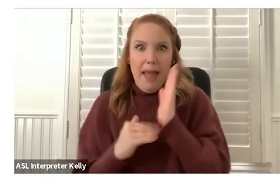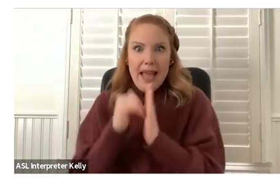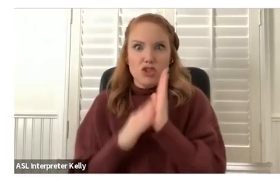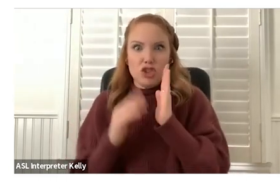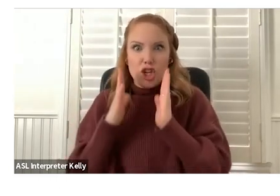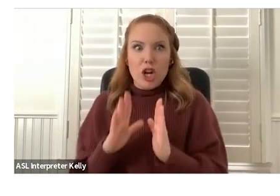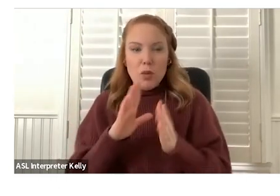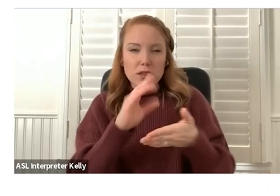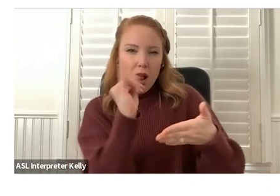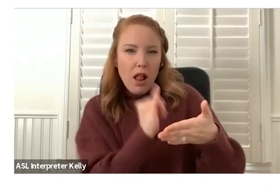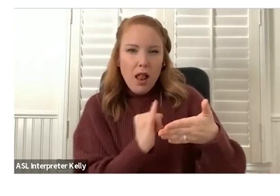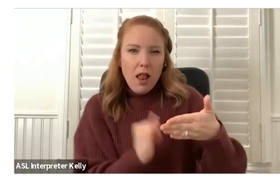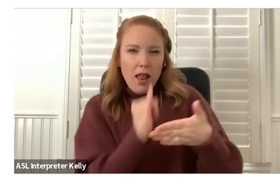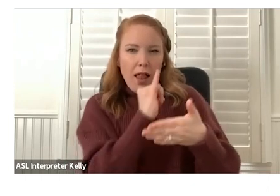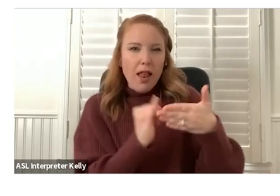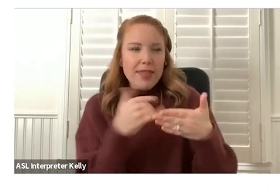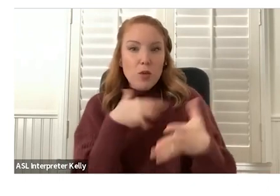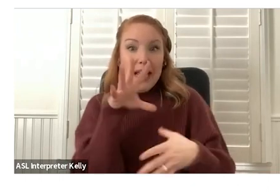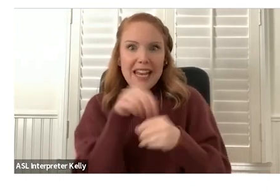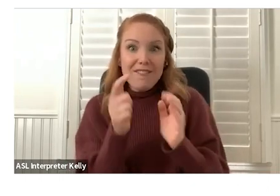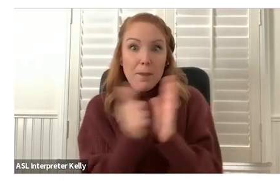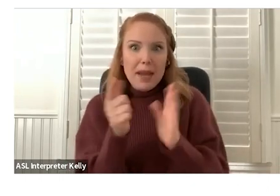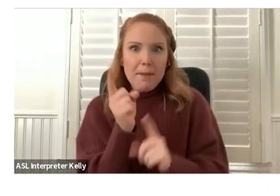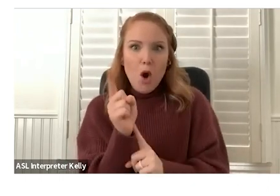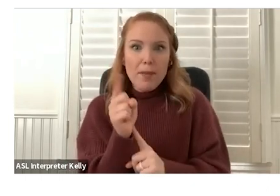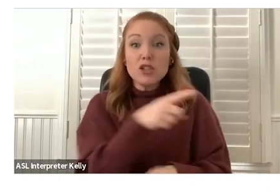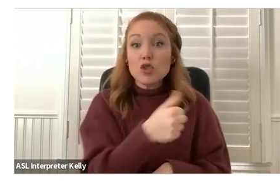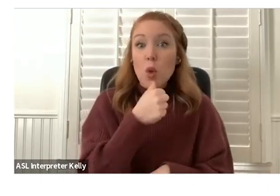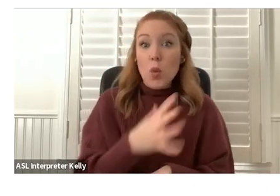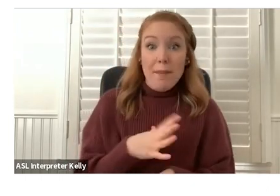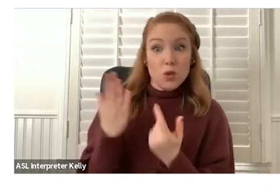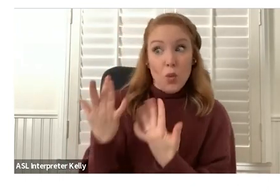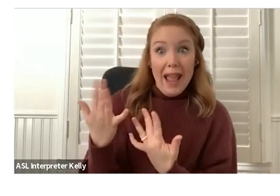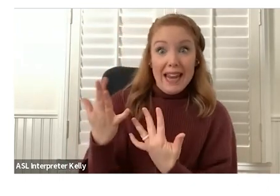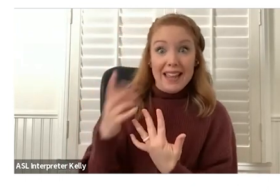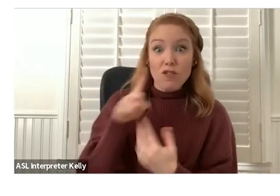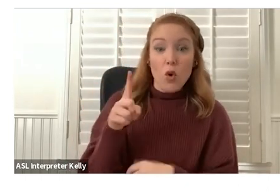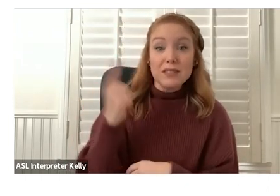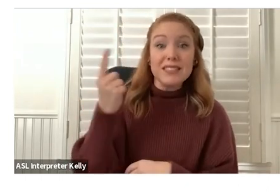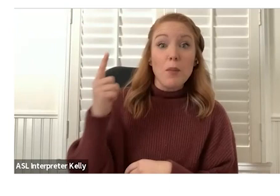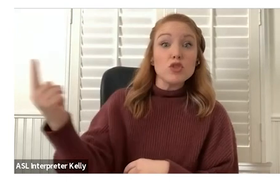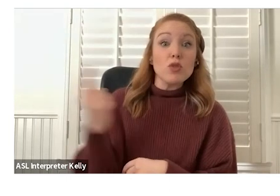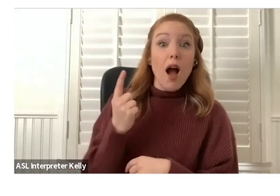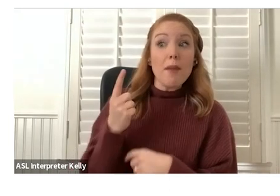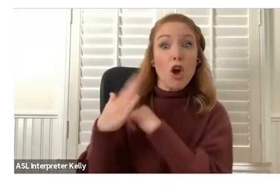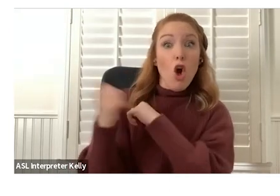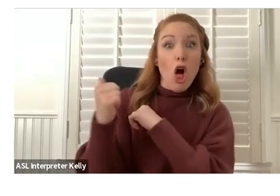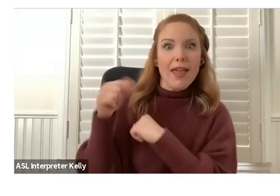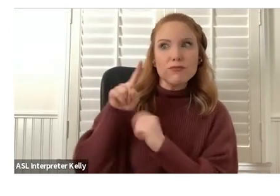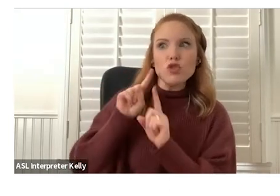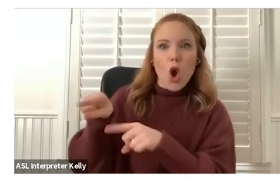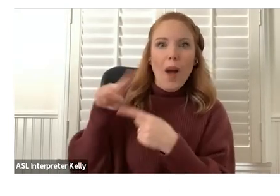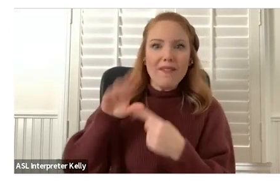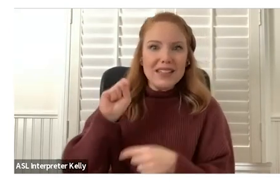them. The second trope is in the middle, which is the idle other. So while women were hypersexualized, men